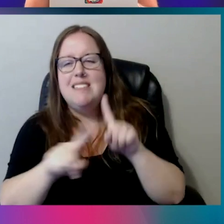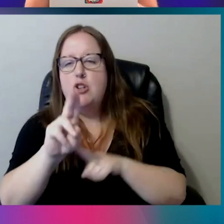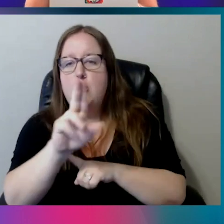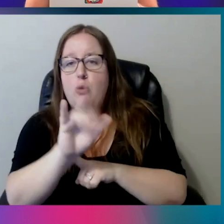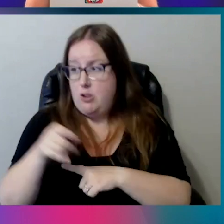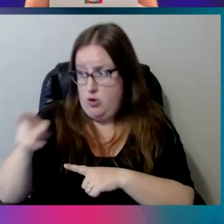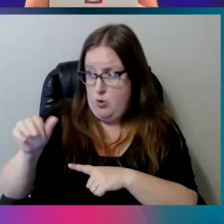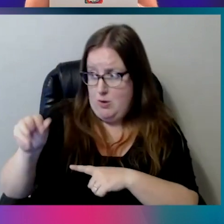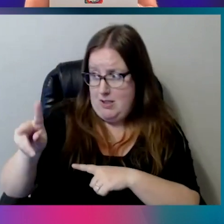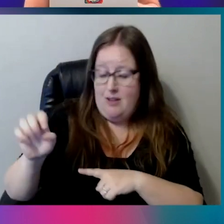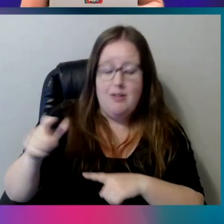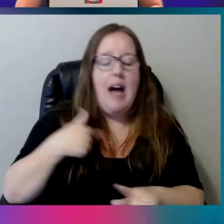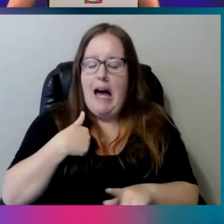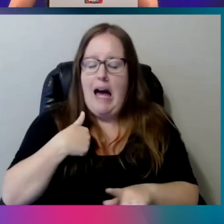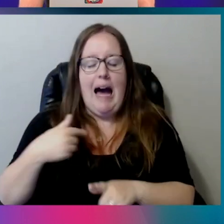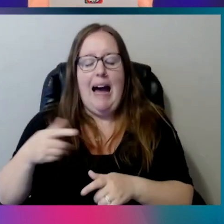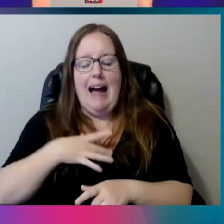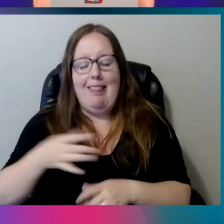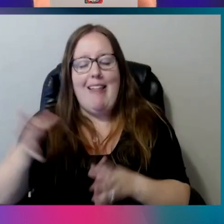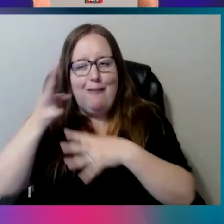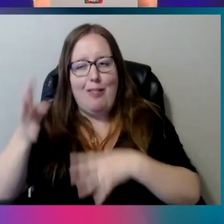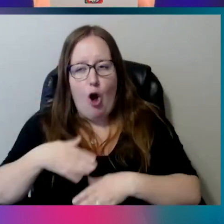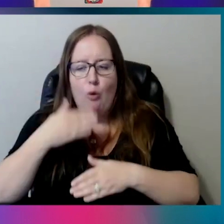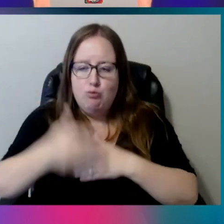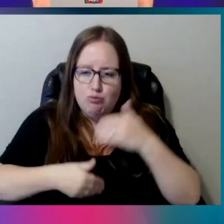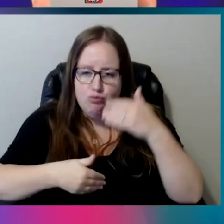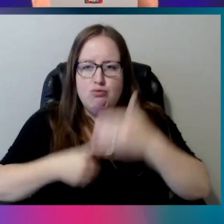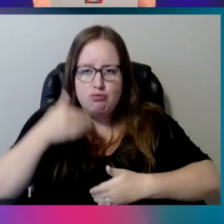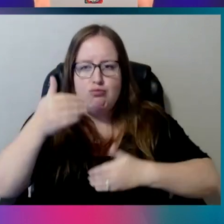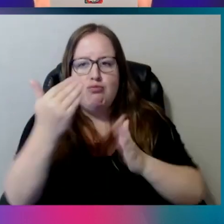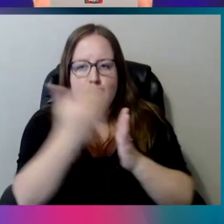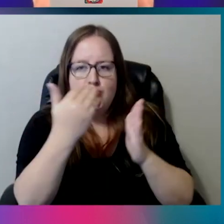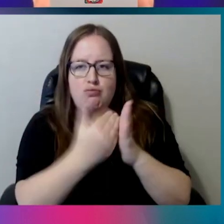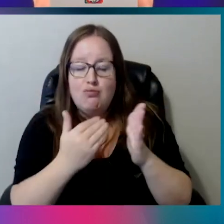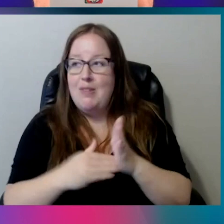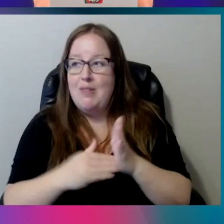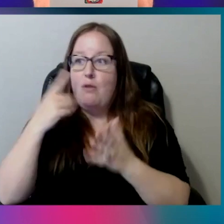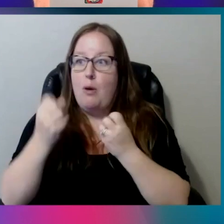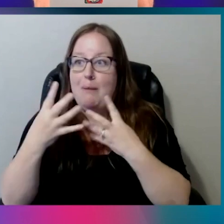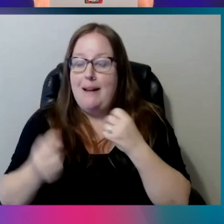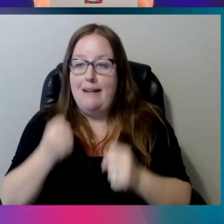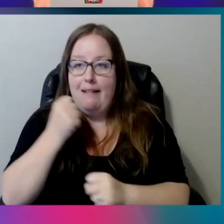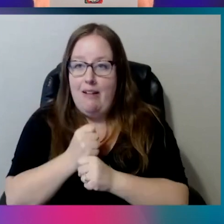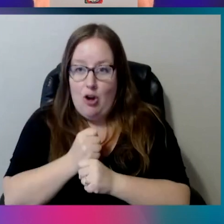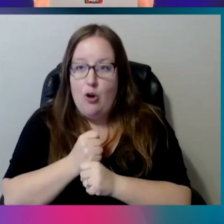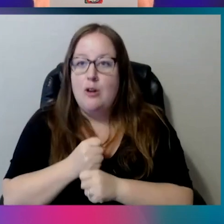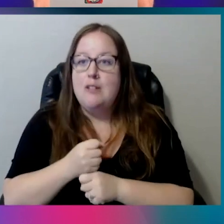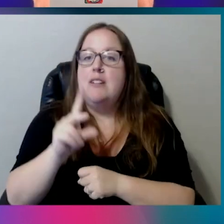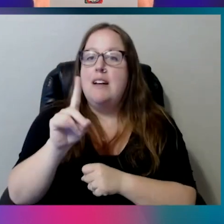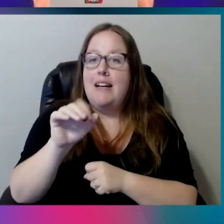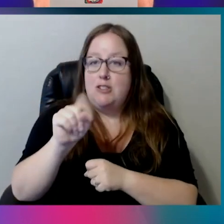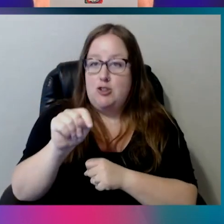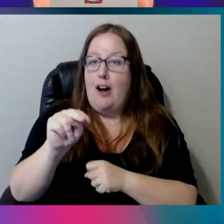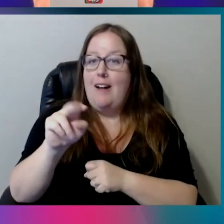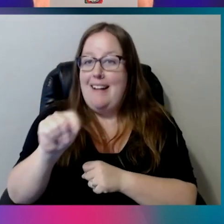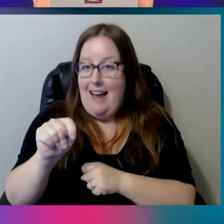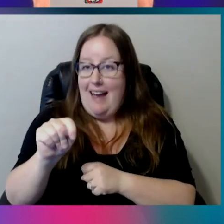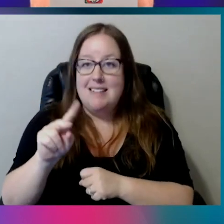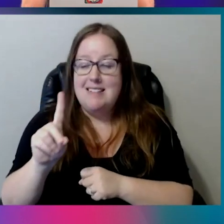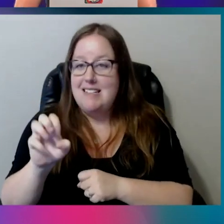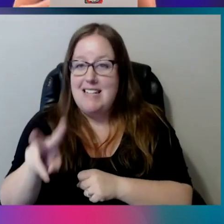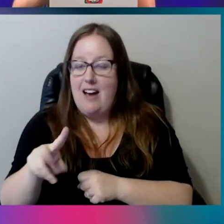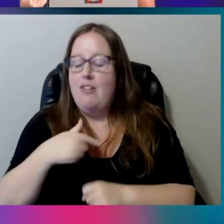am on the flow side of the fence. Okay. You know, for many years as a .NET dev, it was like, don't make me leave Visual